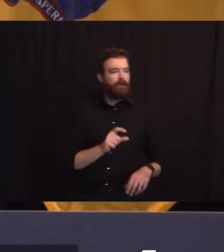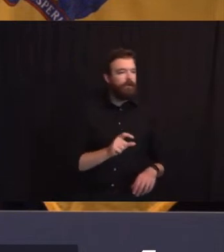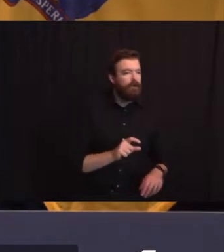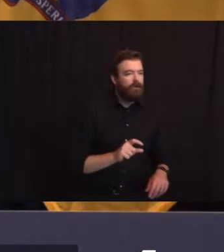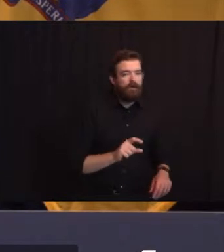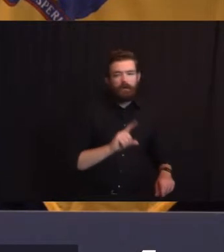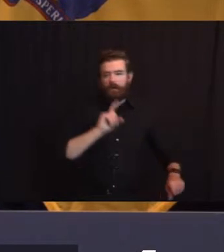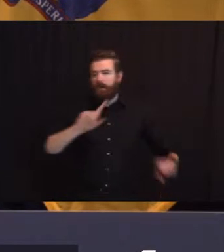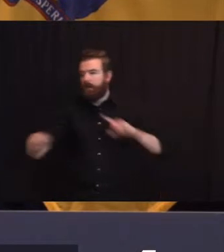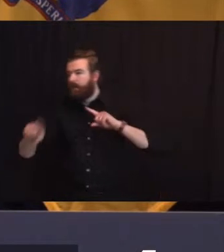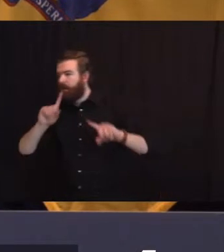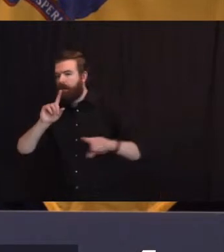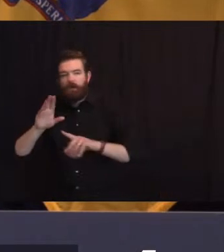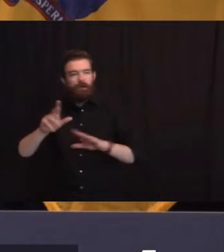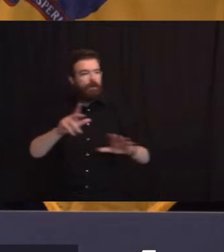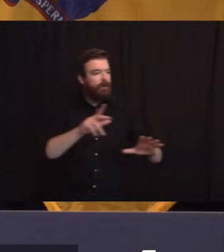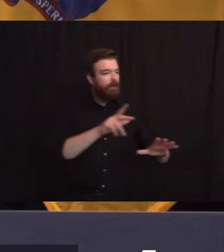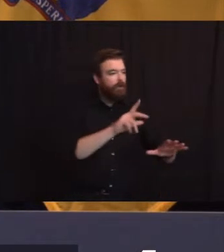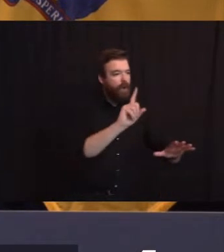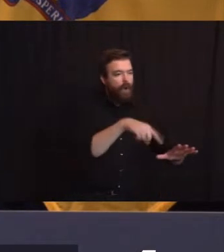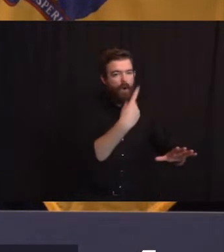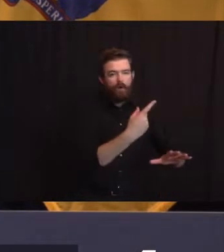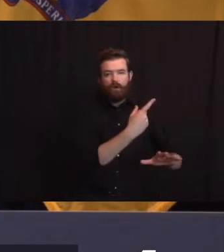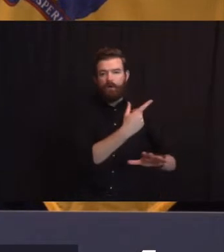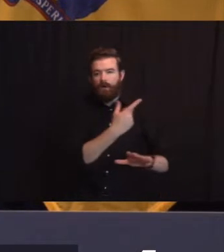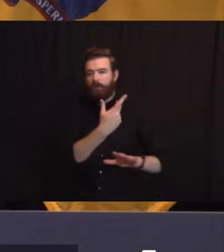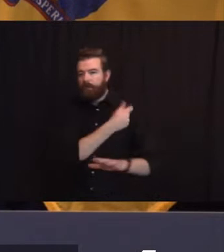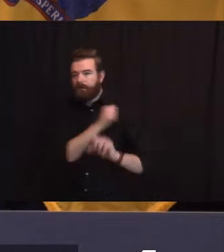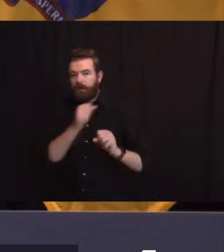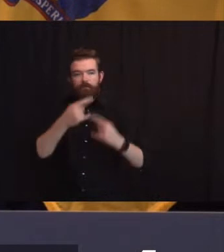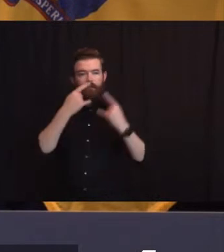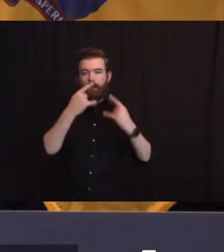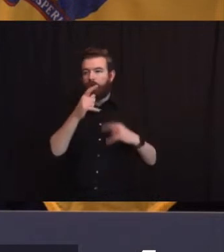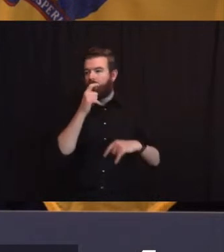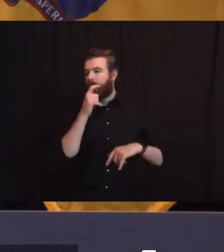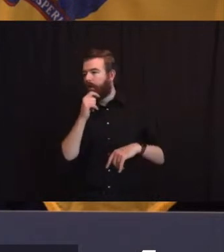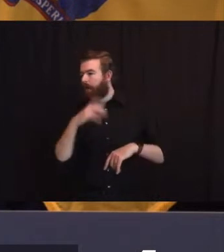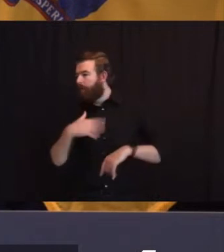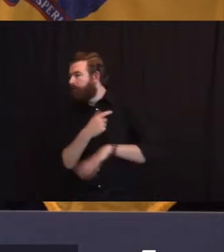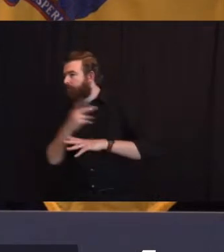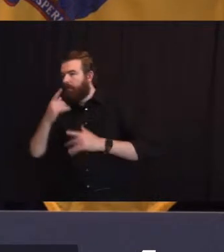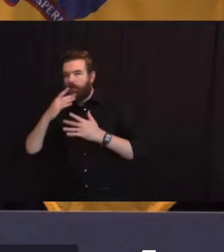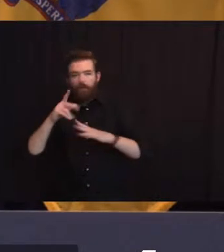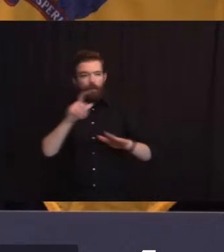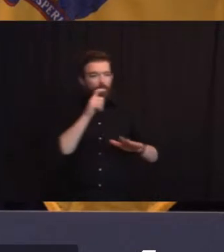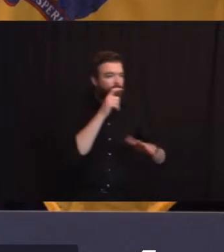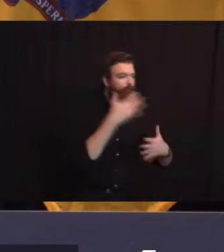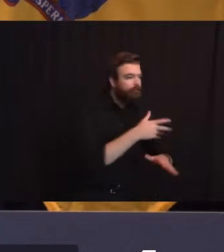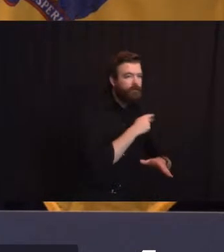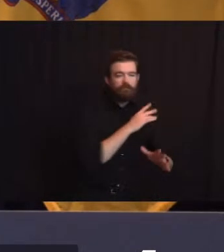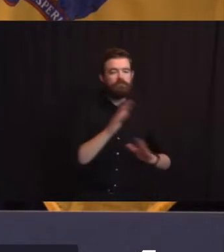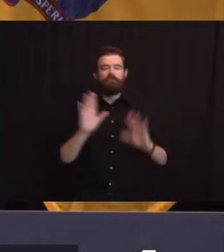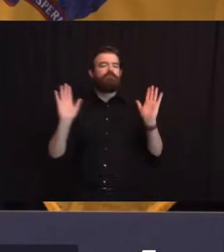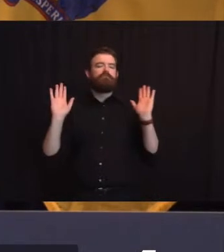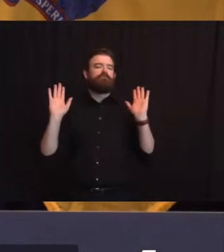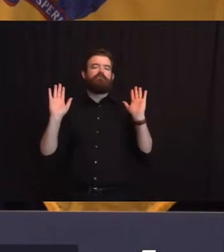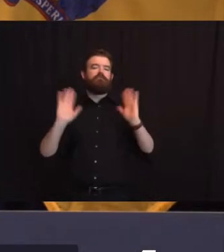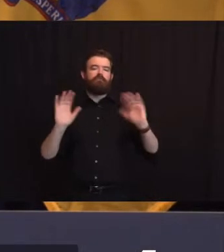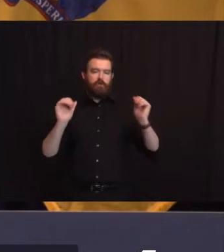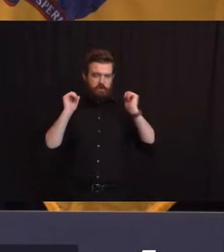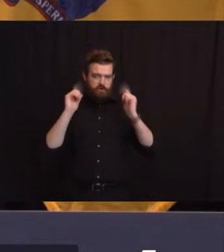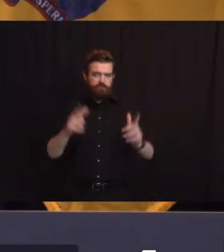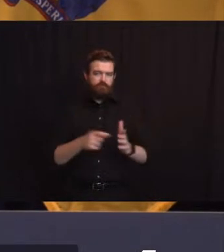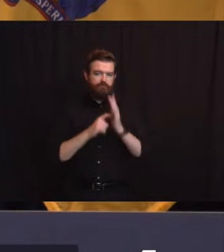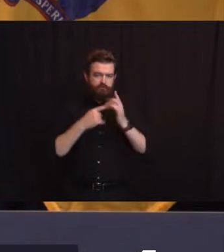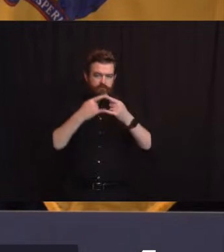really need is more capacity. Are we going to do this without the CDC? I would really strongly prefer